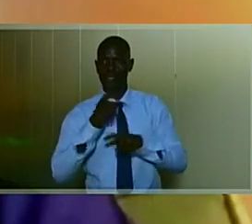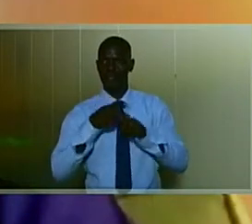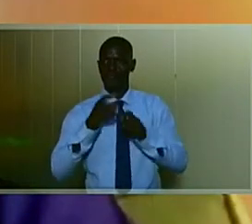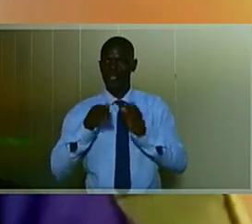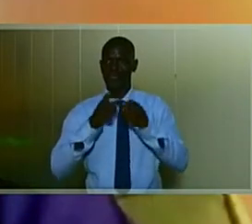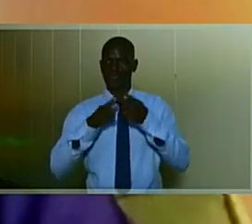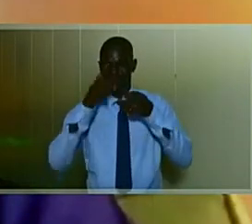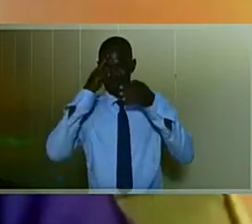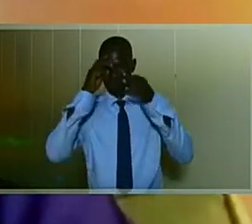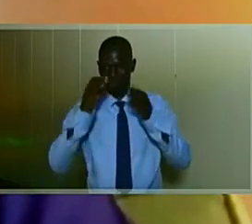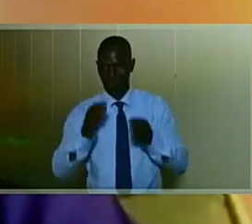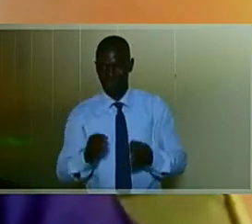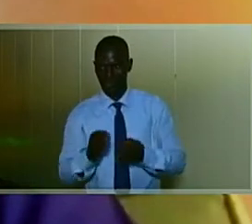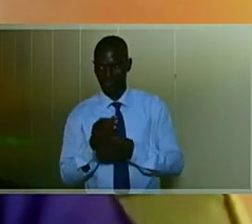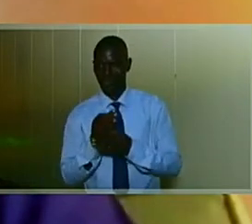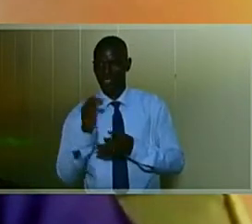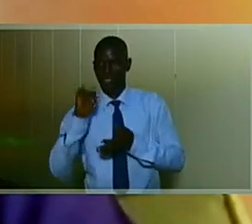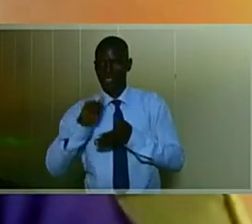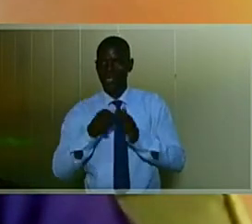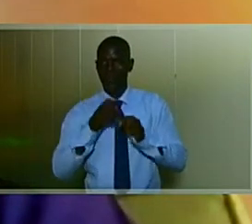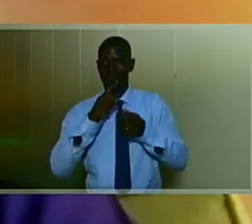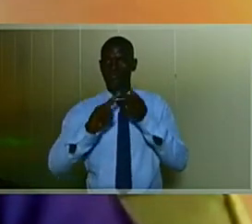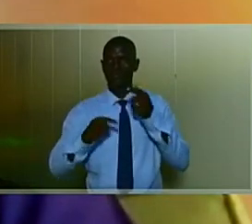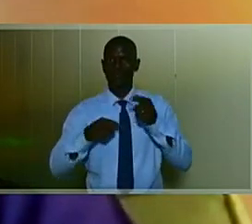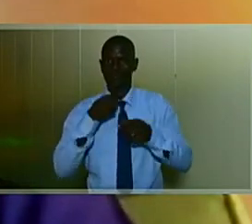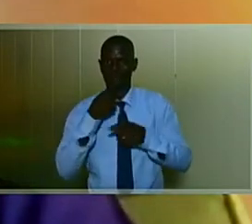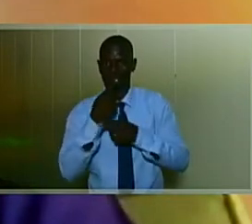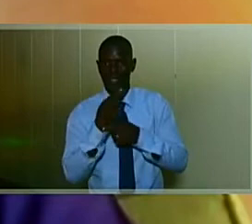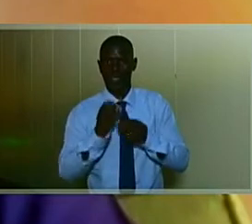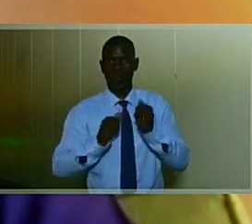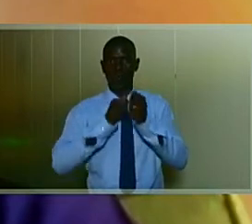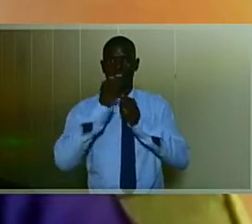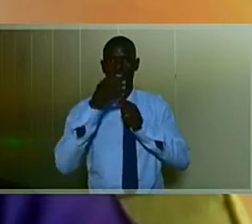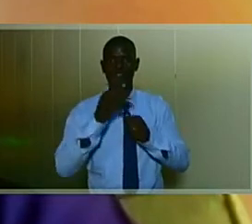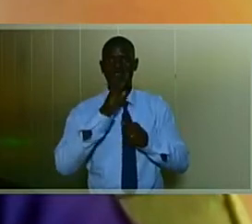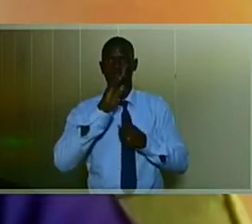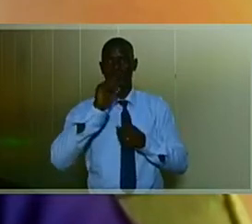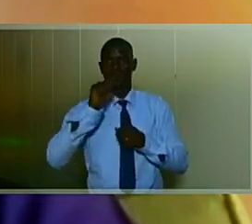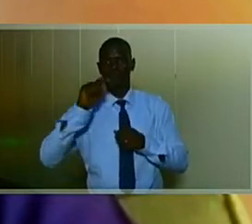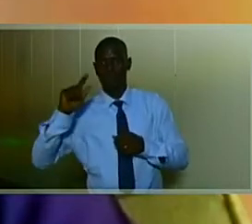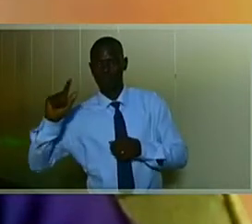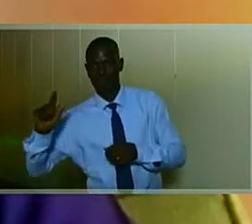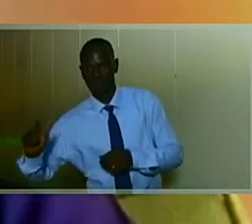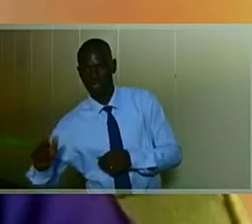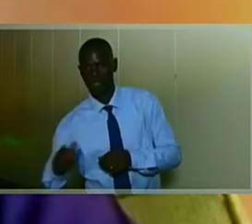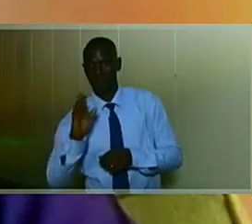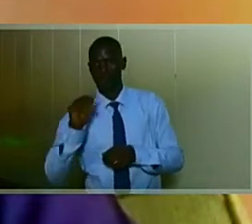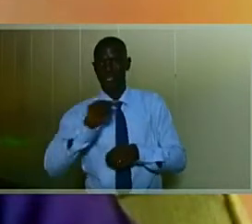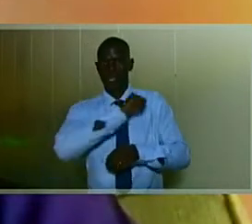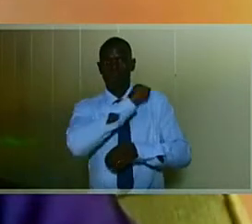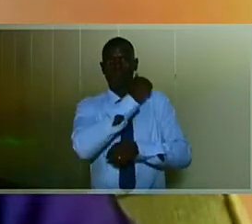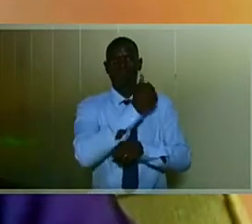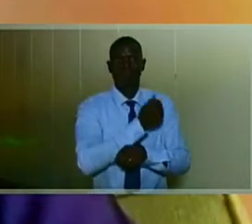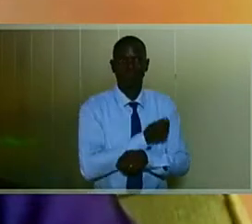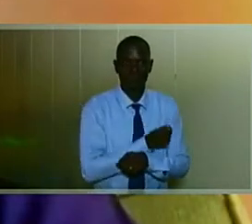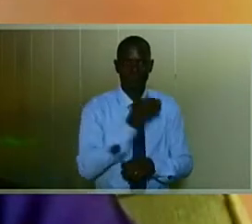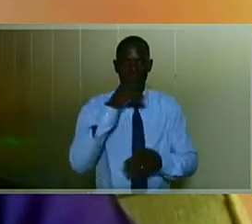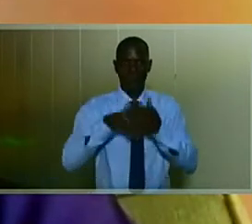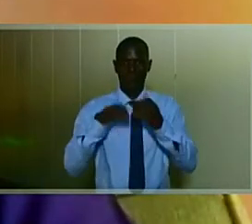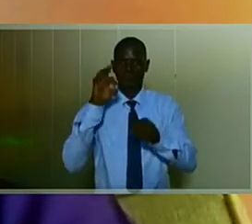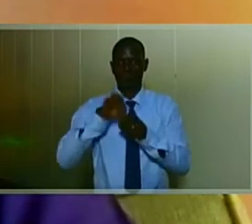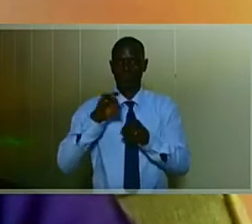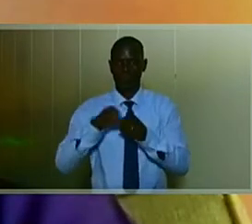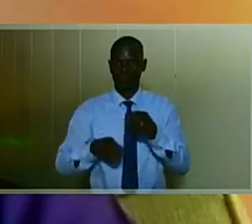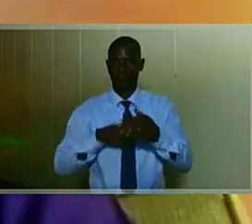decision of the committee that will necessitate passage of the bill by two-third majority and the legislative processes also